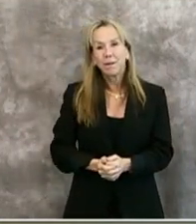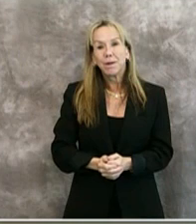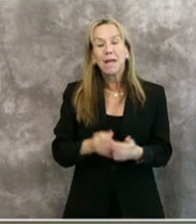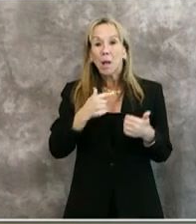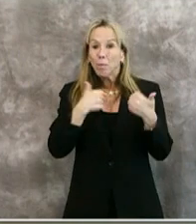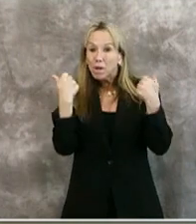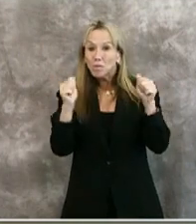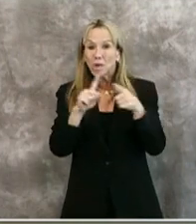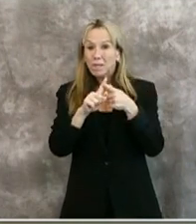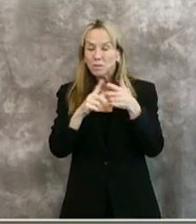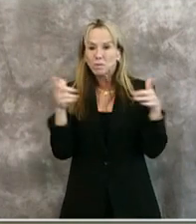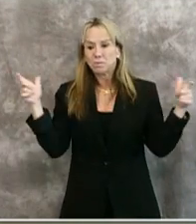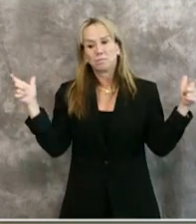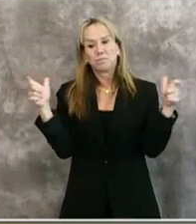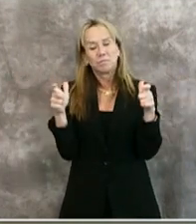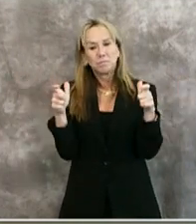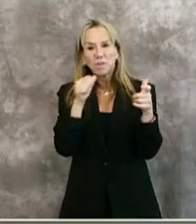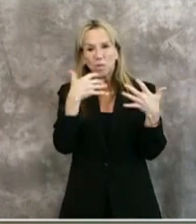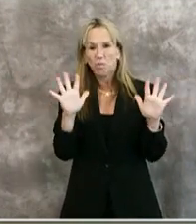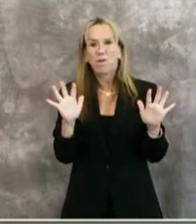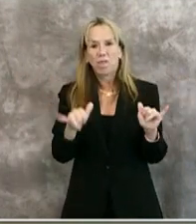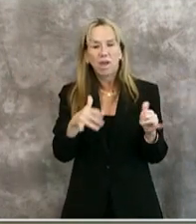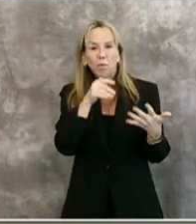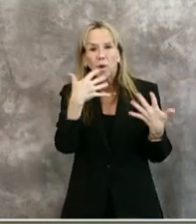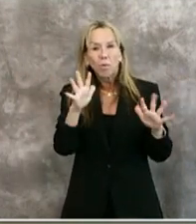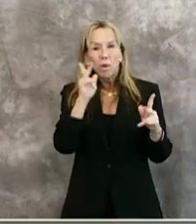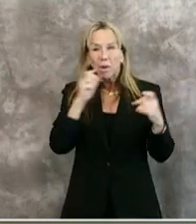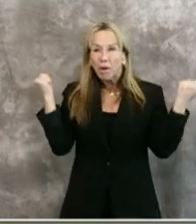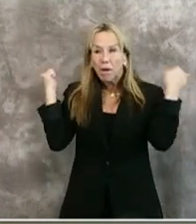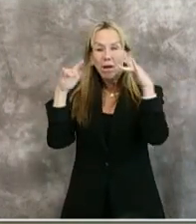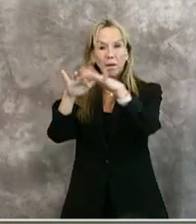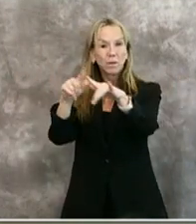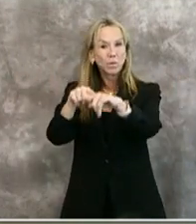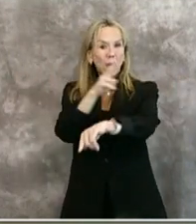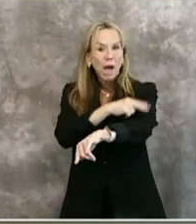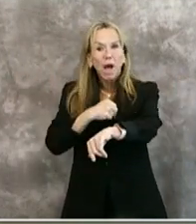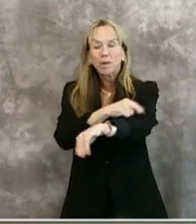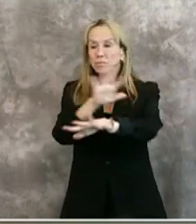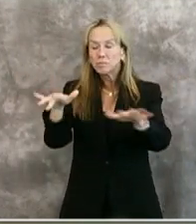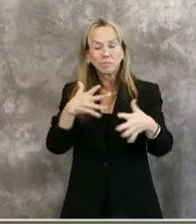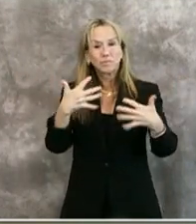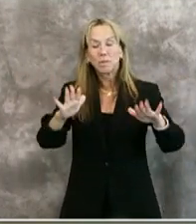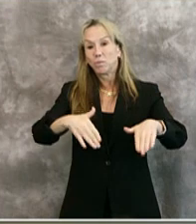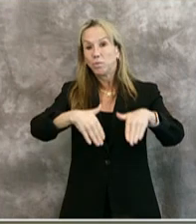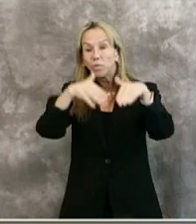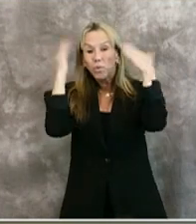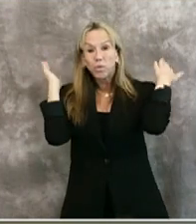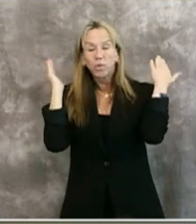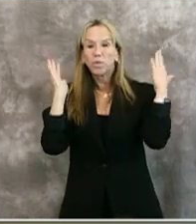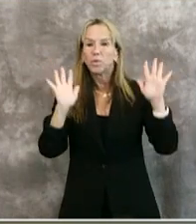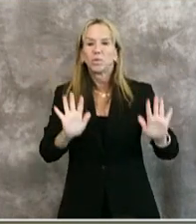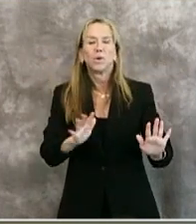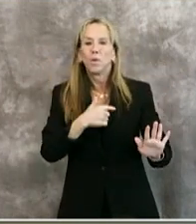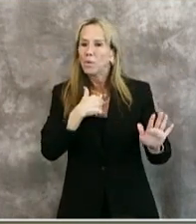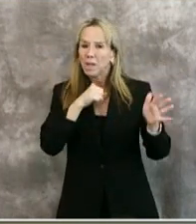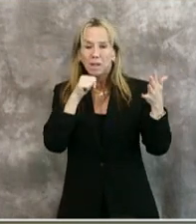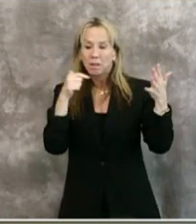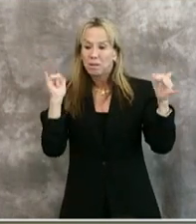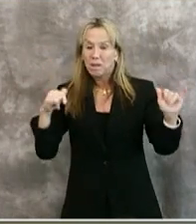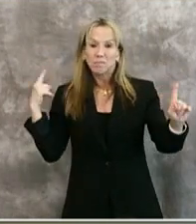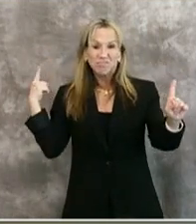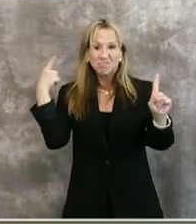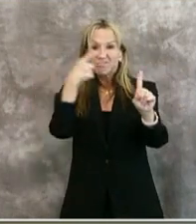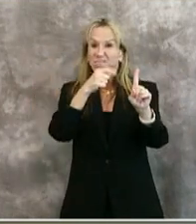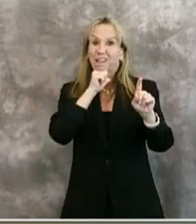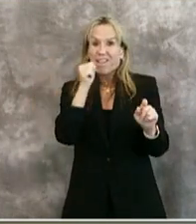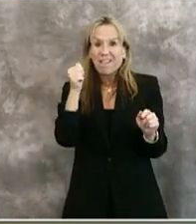what we are trying to avoid. An overwhelming of our healthcare system would not only be the situation that we are desperately working to